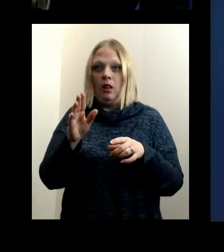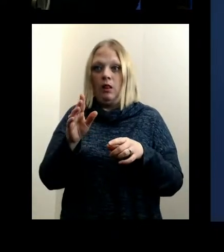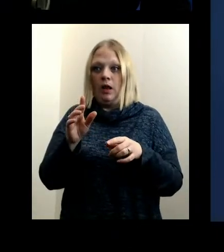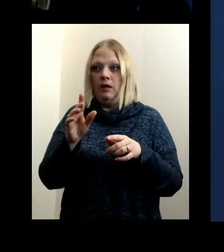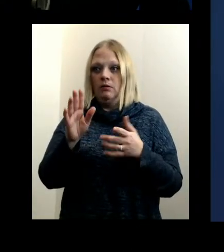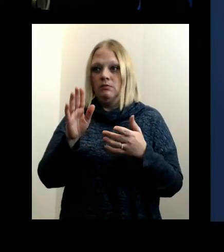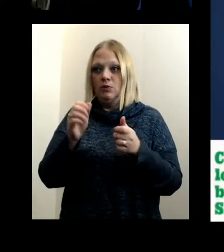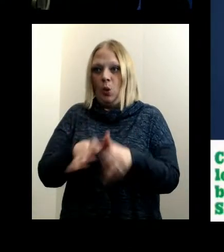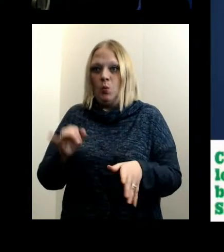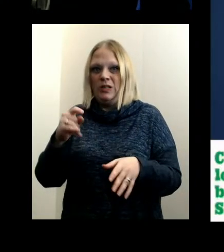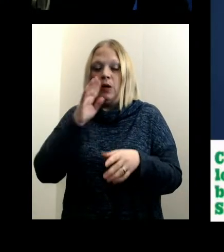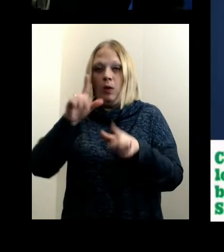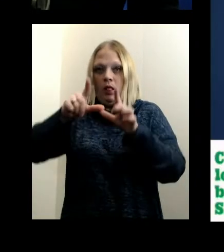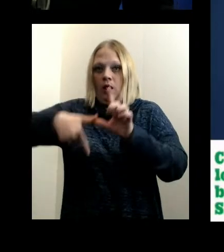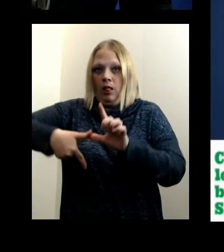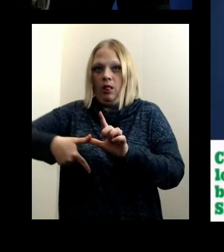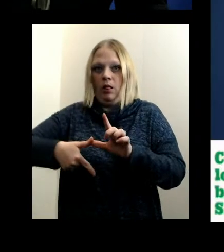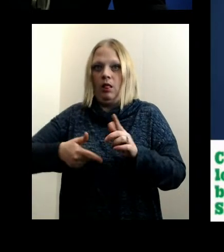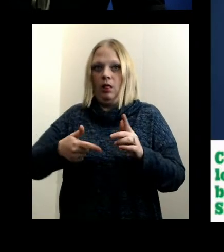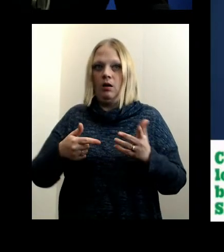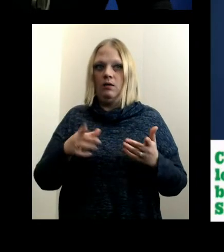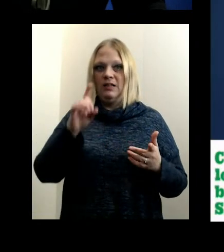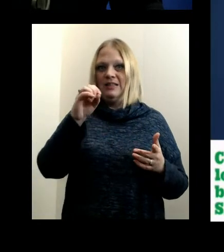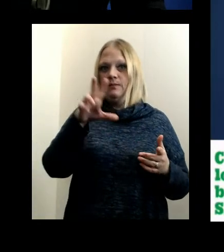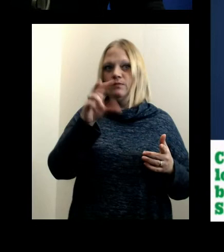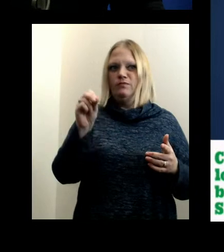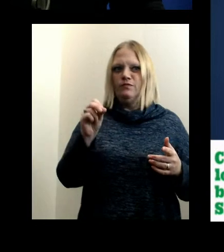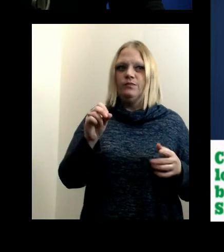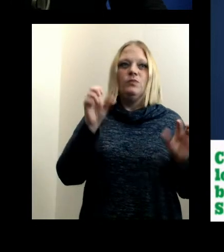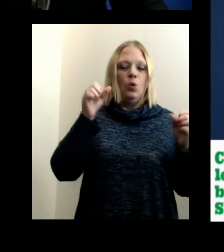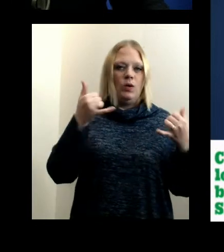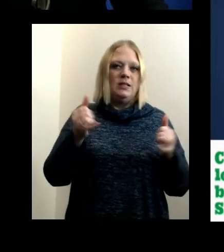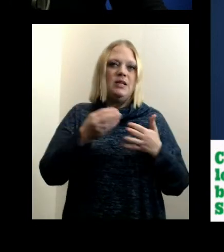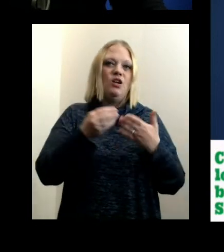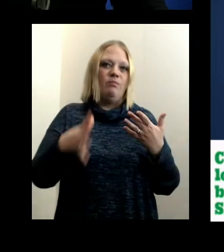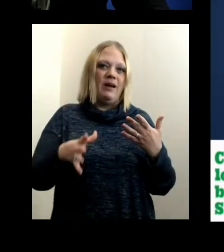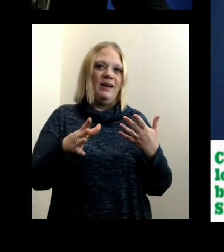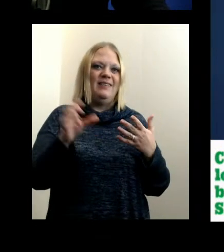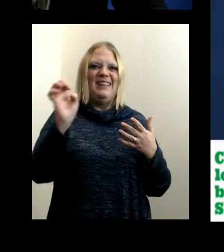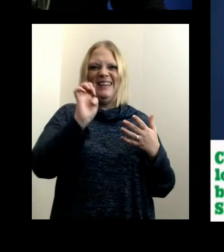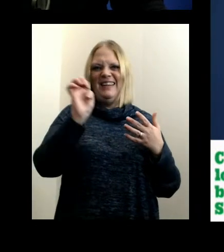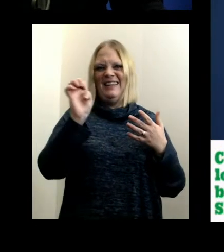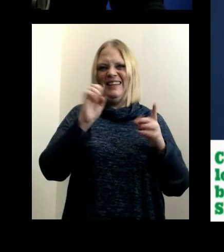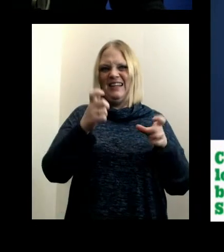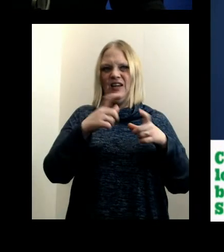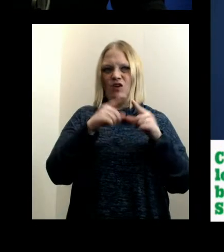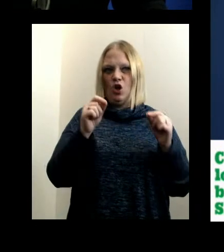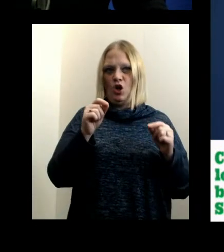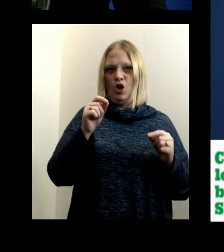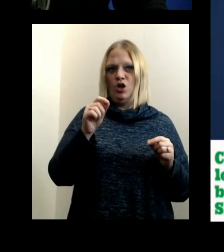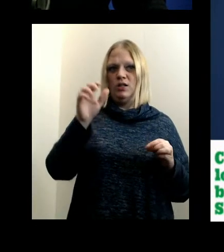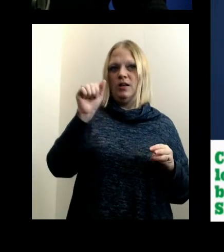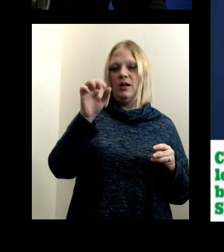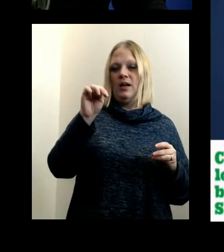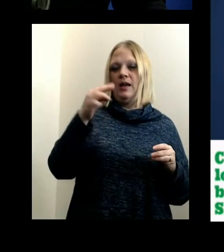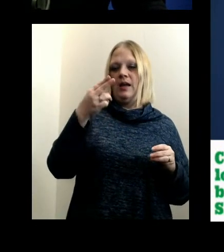so please use it. And you can still buy Shop 716 e-gift cards. Go to